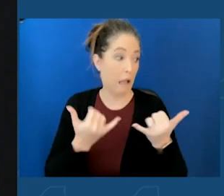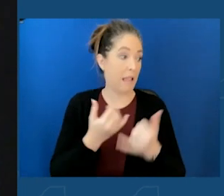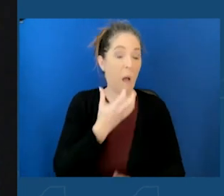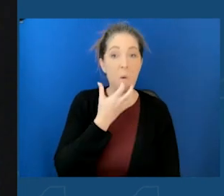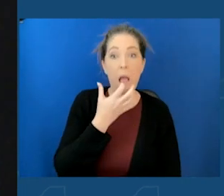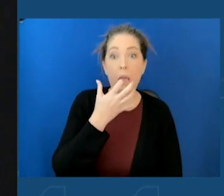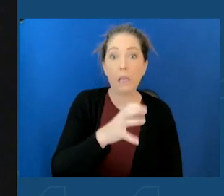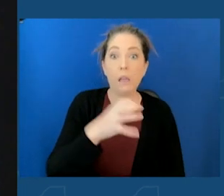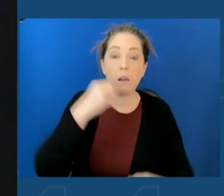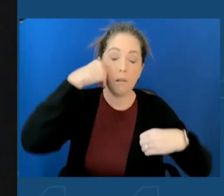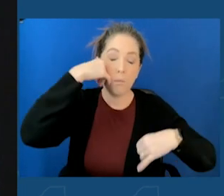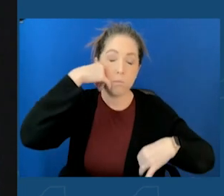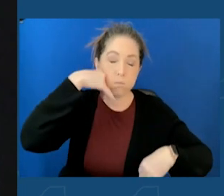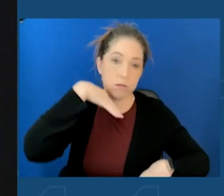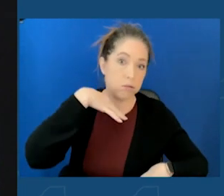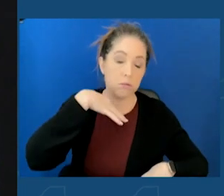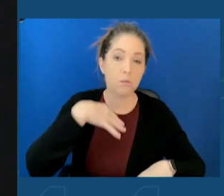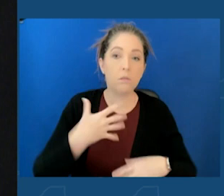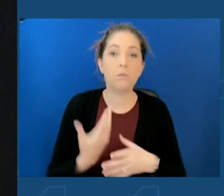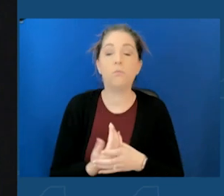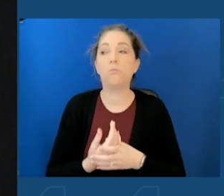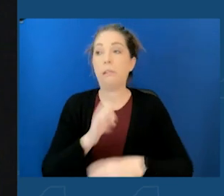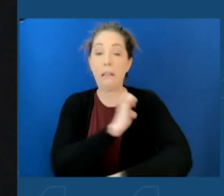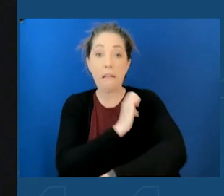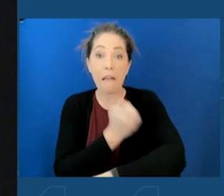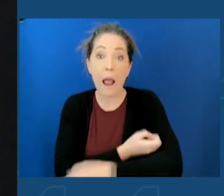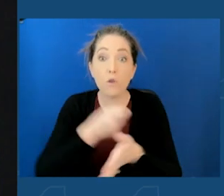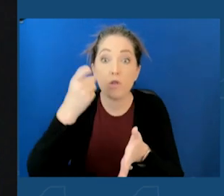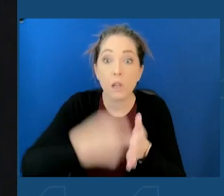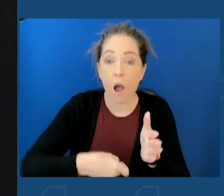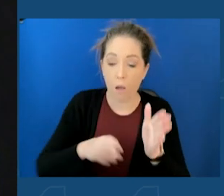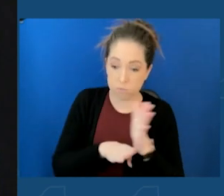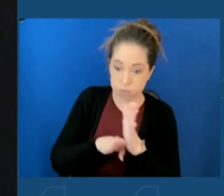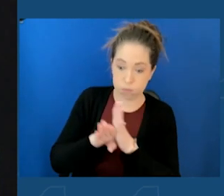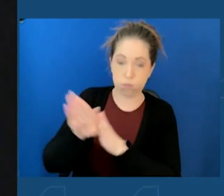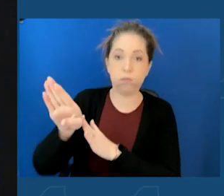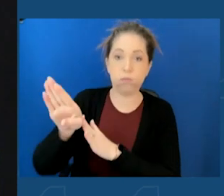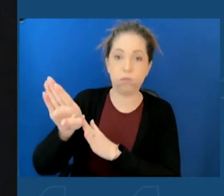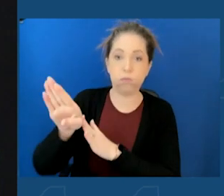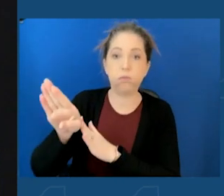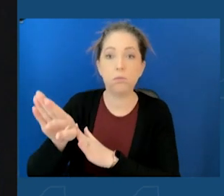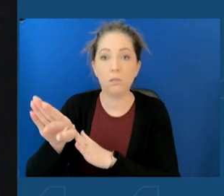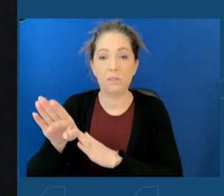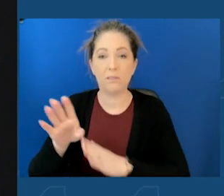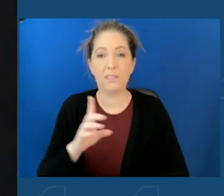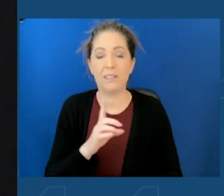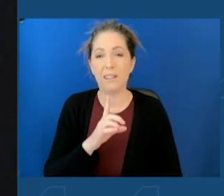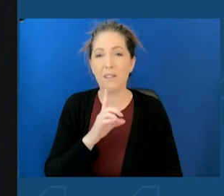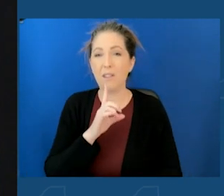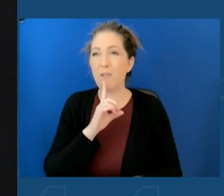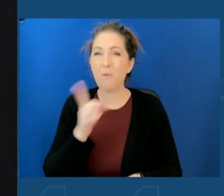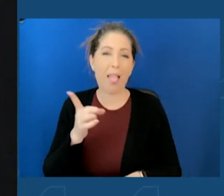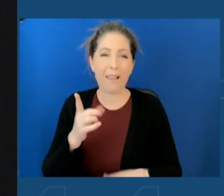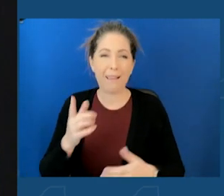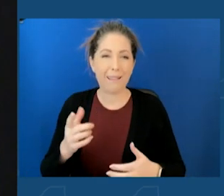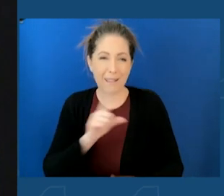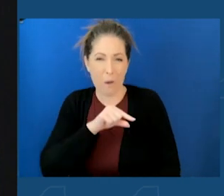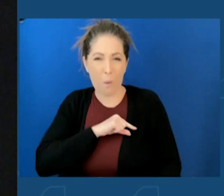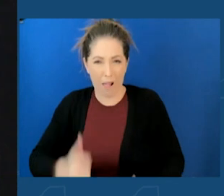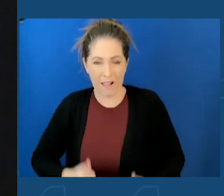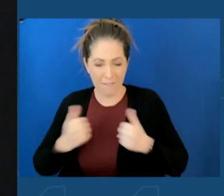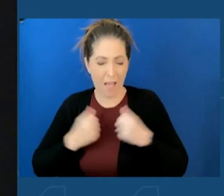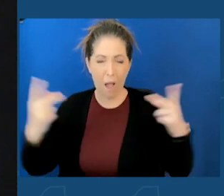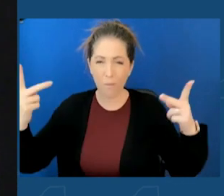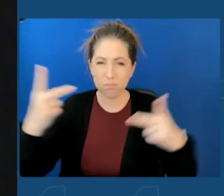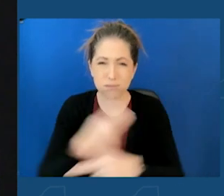country. Volatile energy costs driven because of climate change. And truly a worsening of the quality of life for everyone. That's the cost of climate